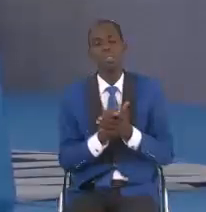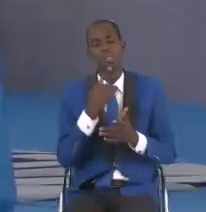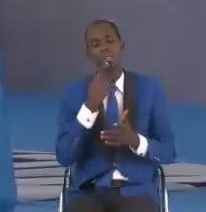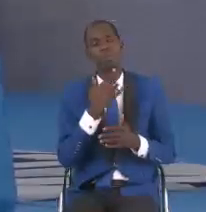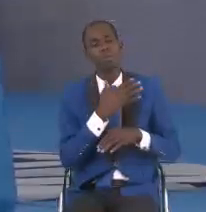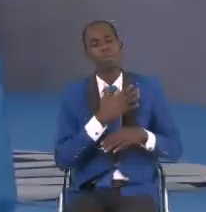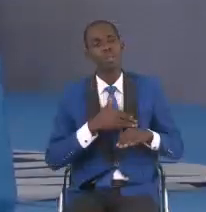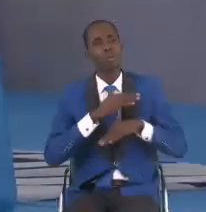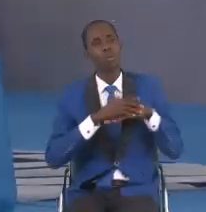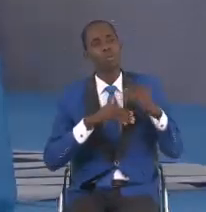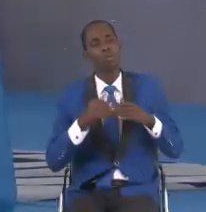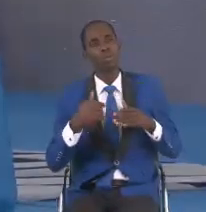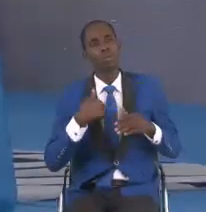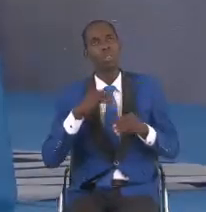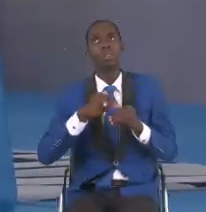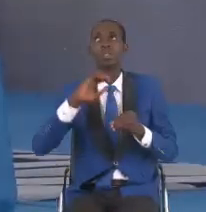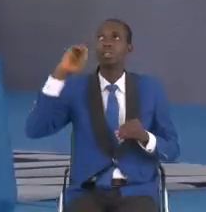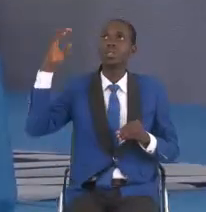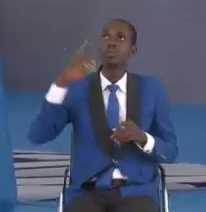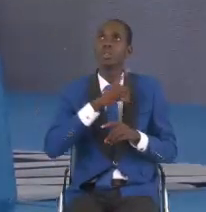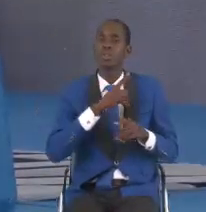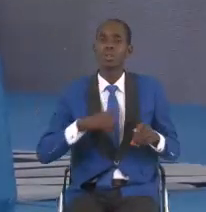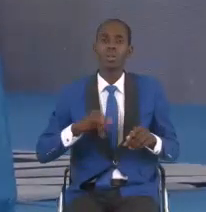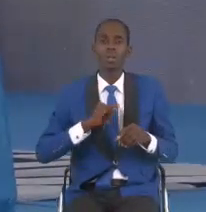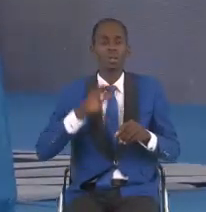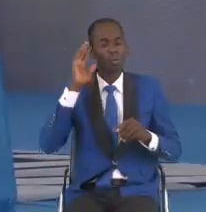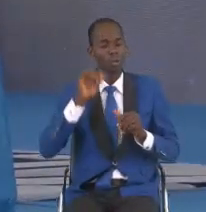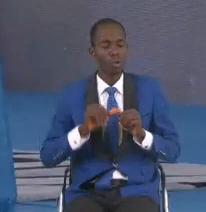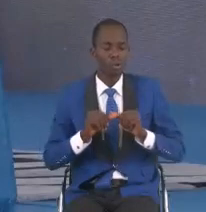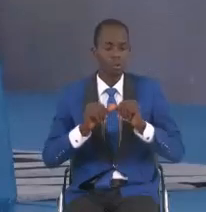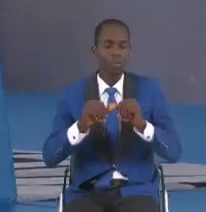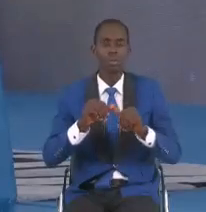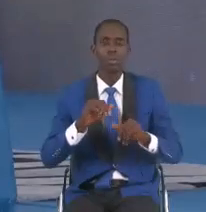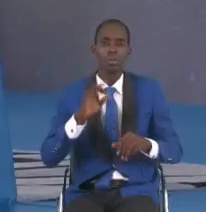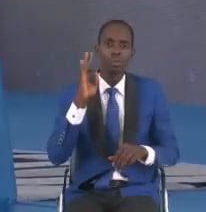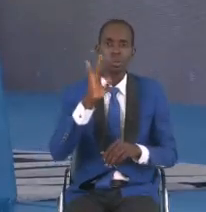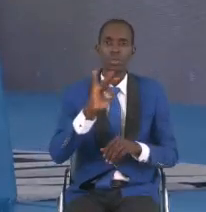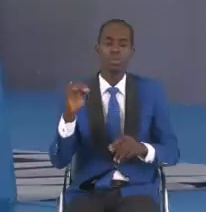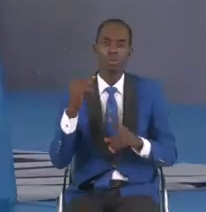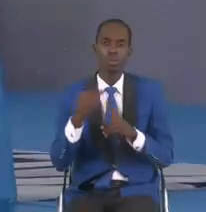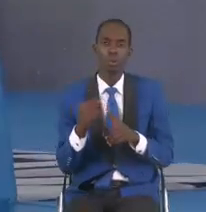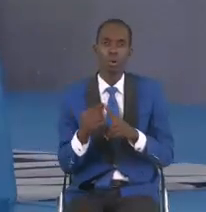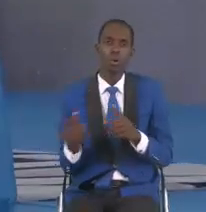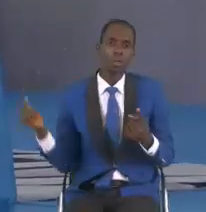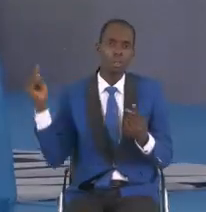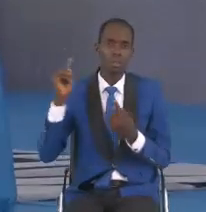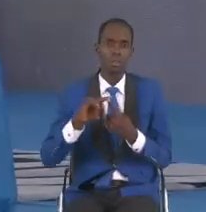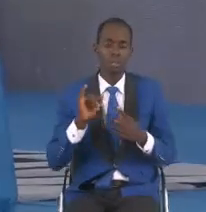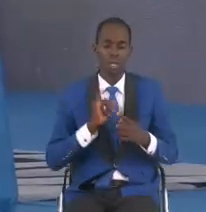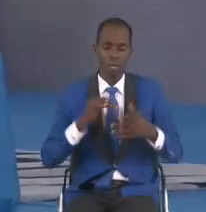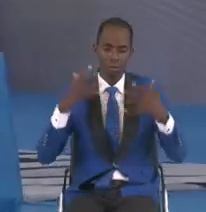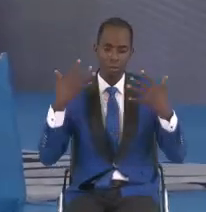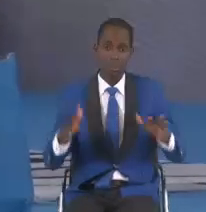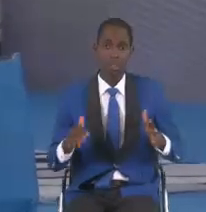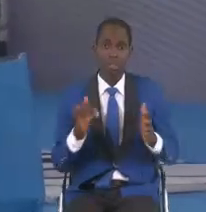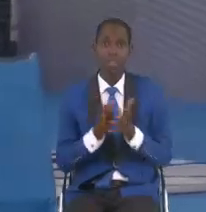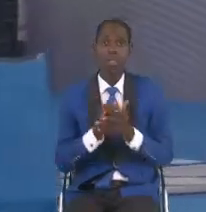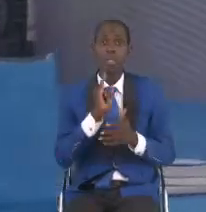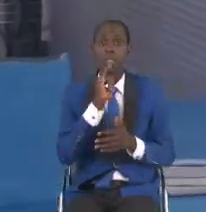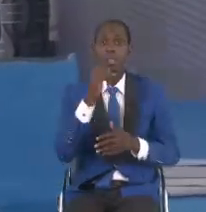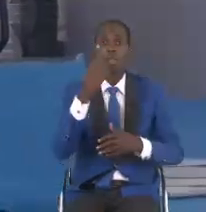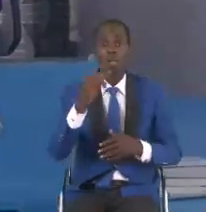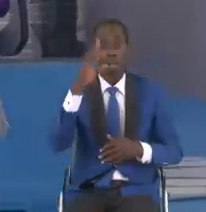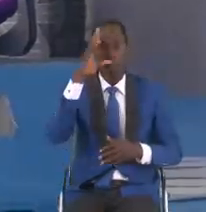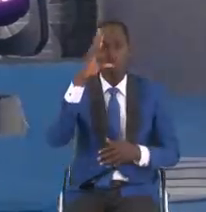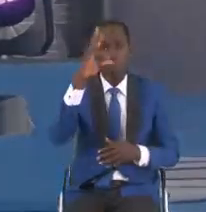the Lord, I will move on, I'll keep on preaching the word until I finish. That's the man